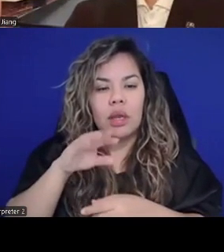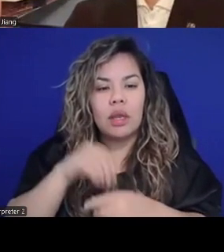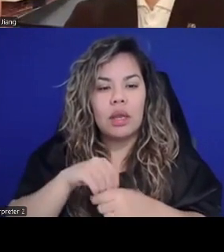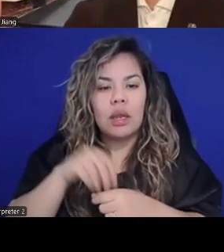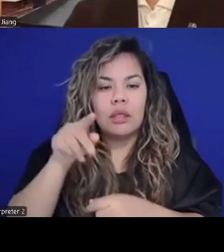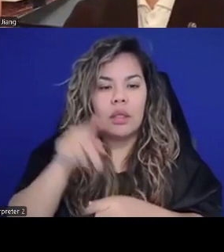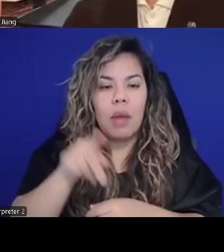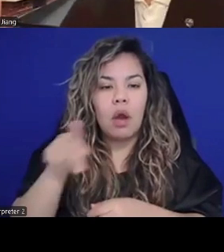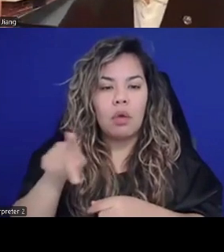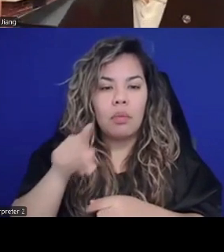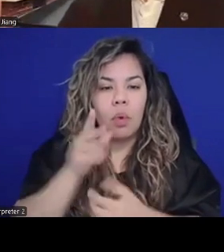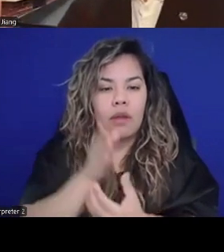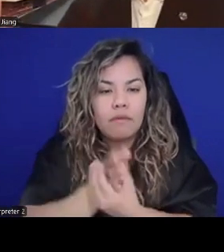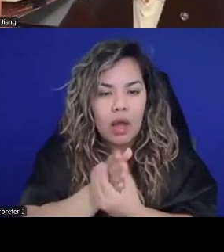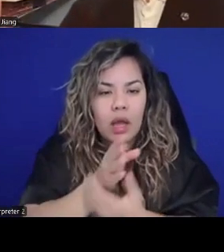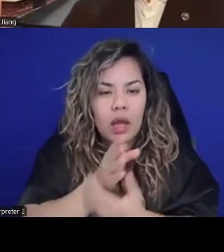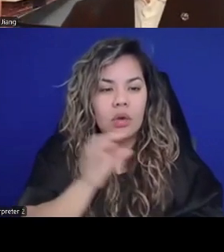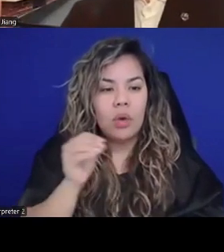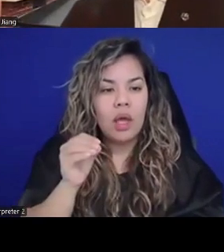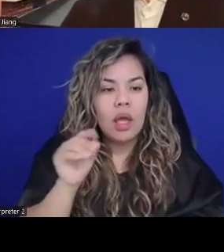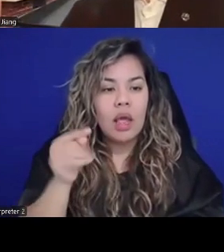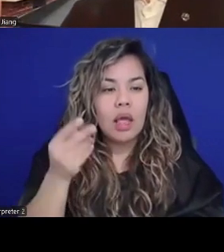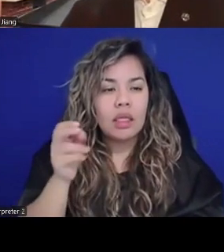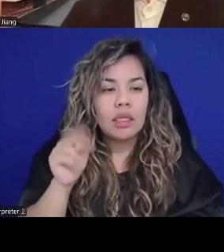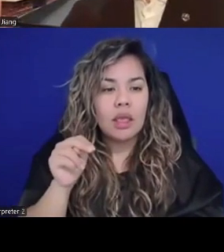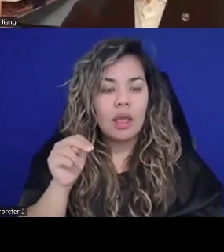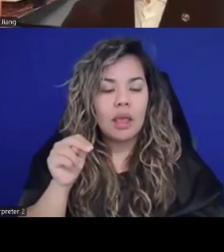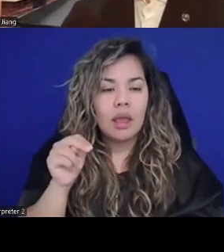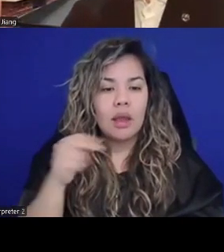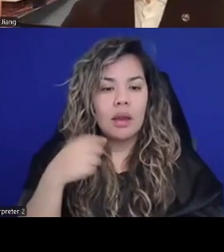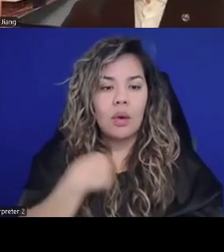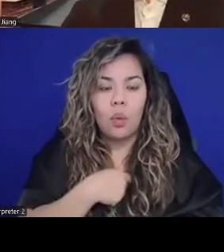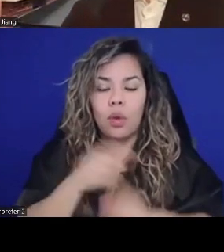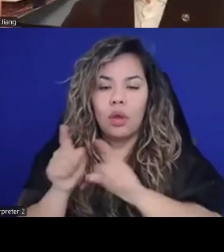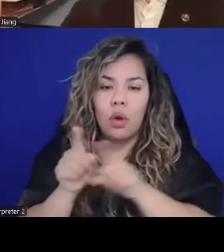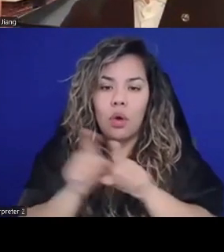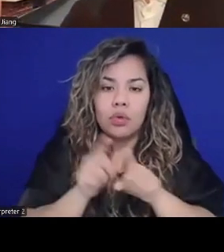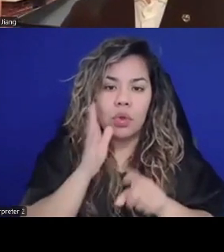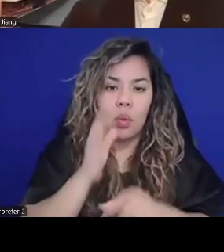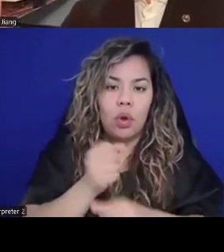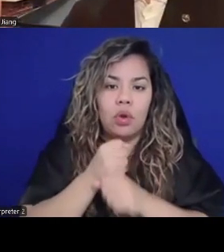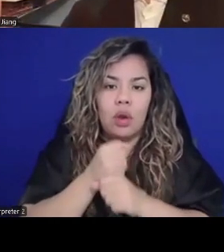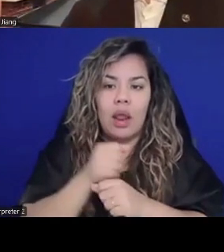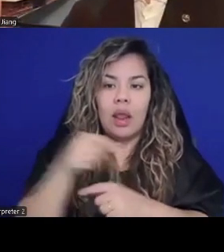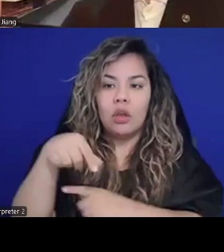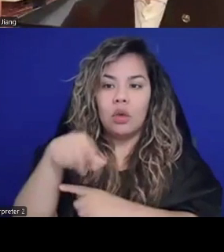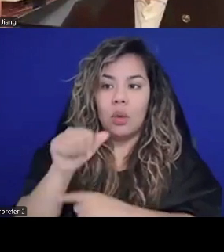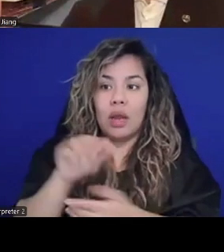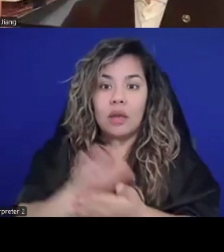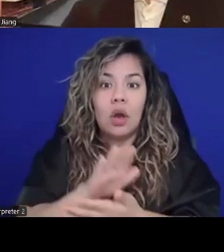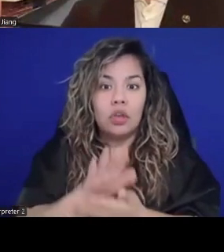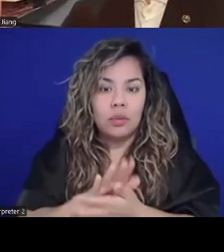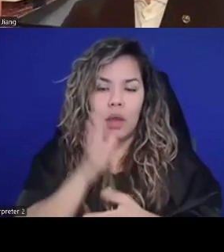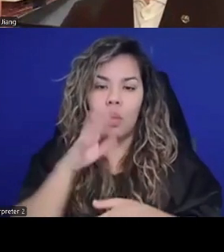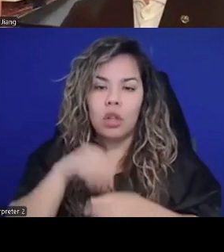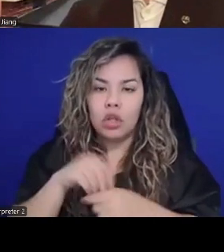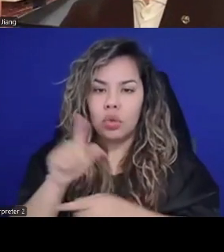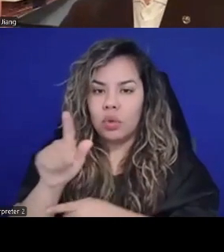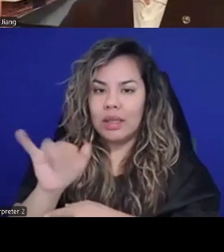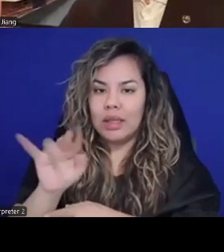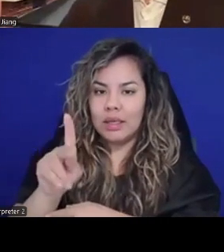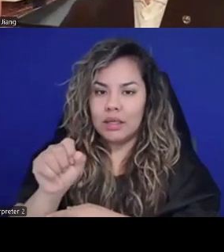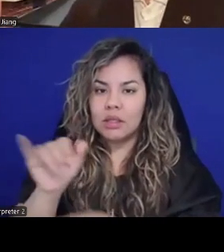file, and then we will also create those Q&A document that will include those links as